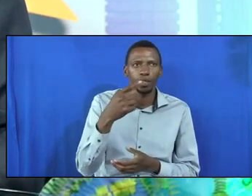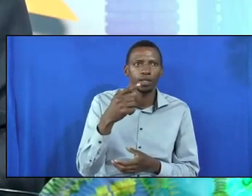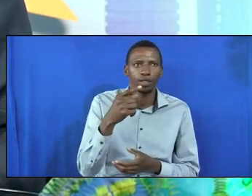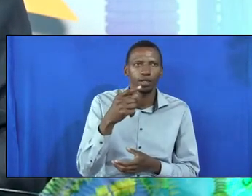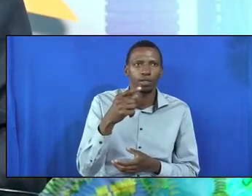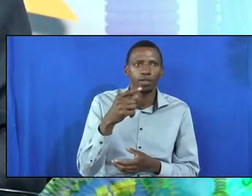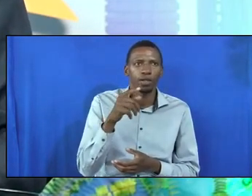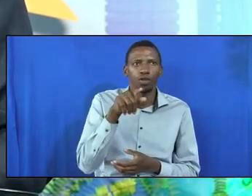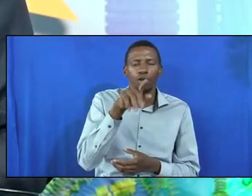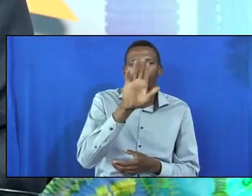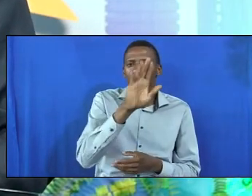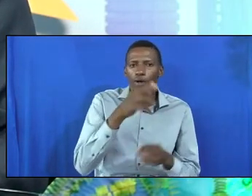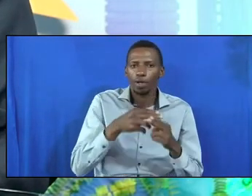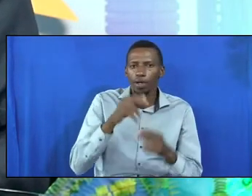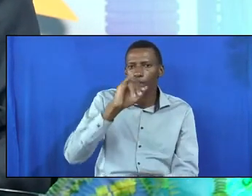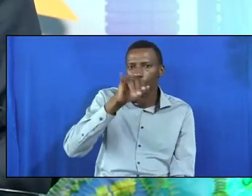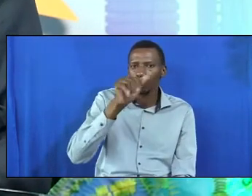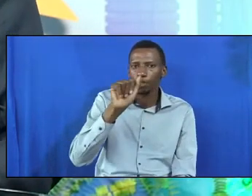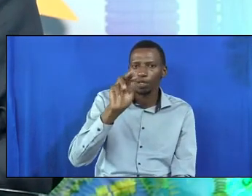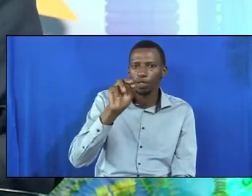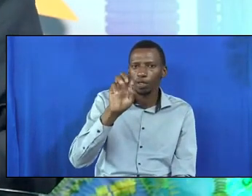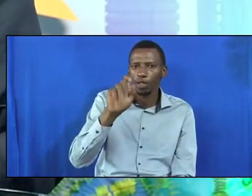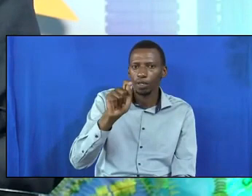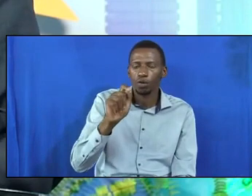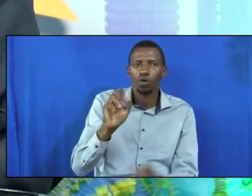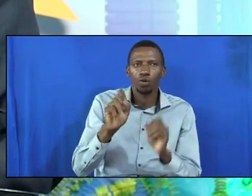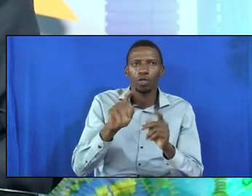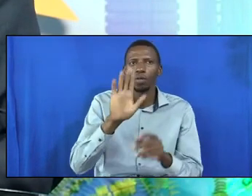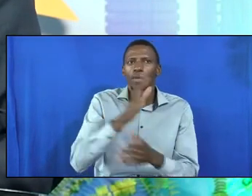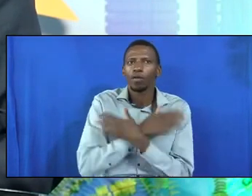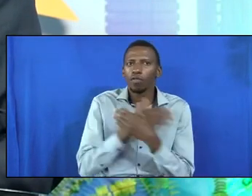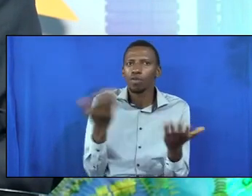Your name is Janet? Okay. Where is your friend?